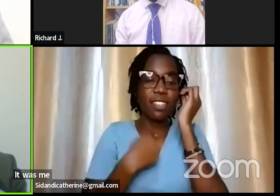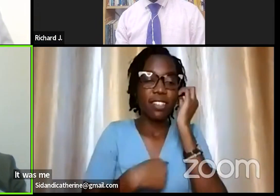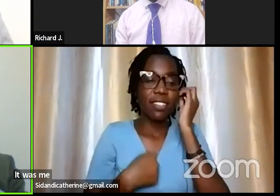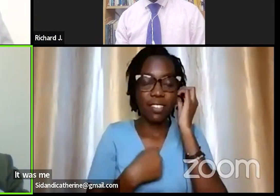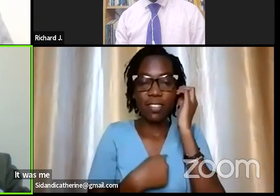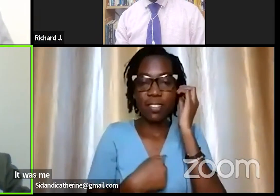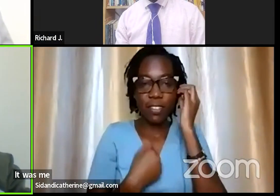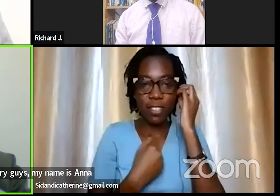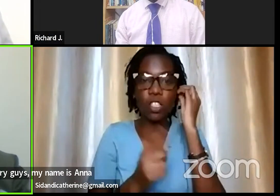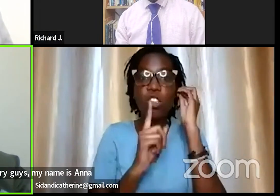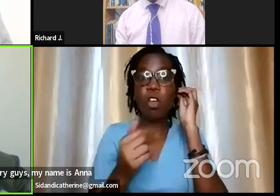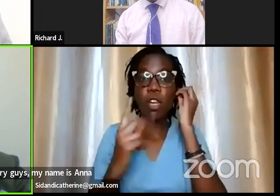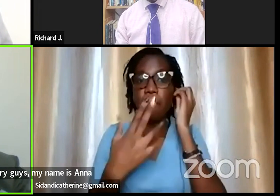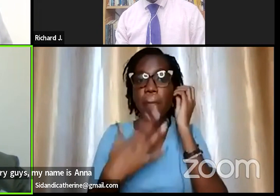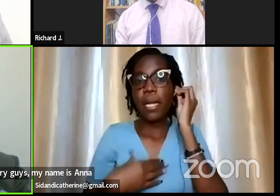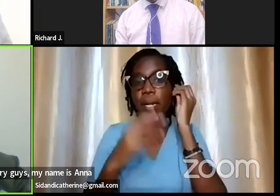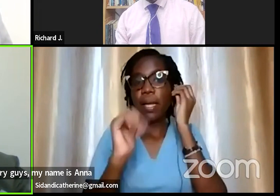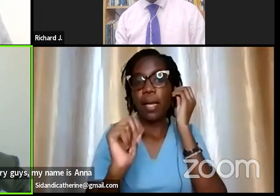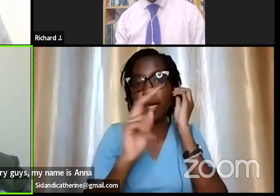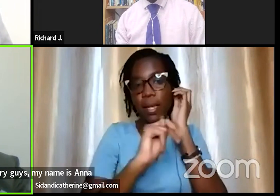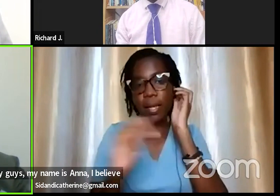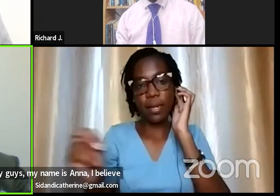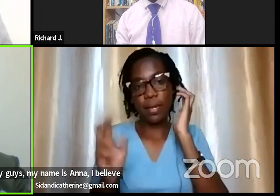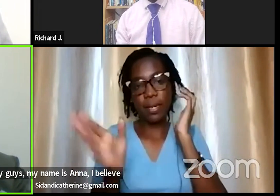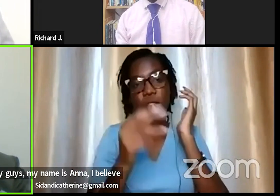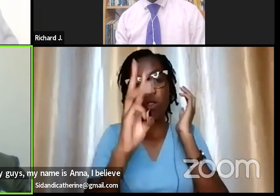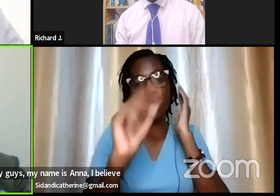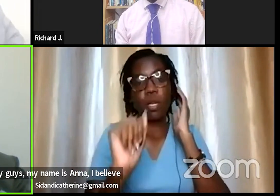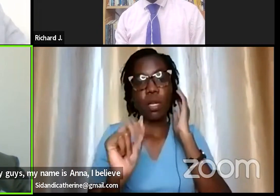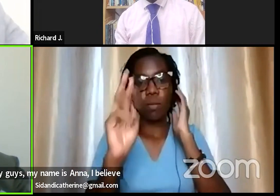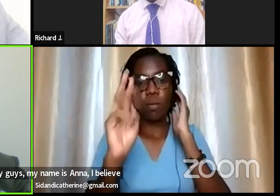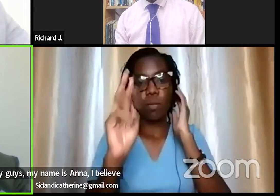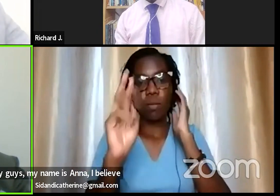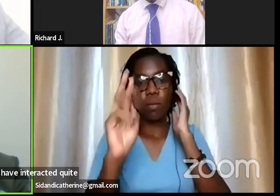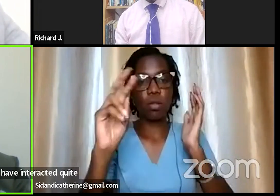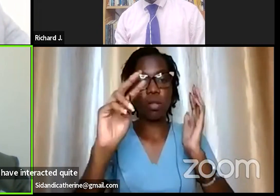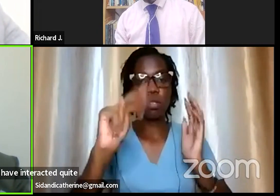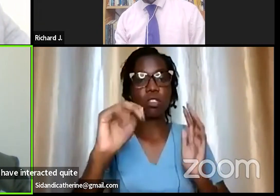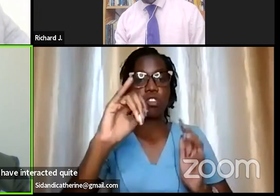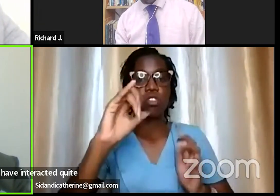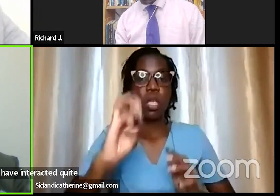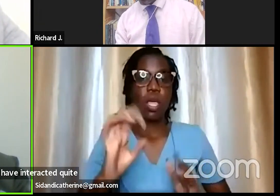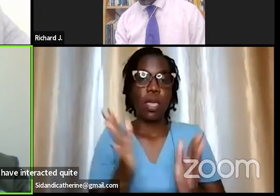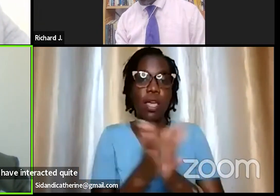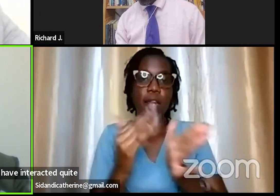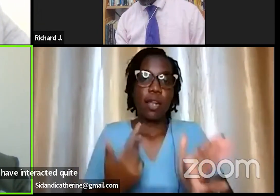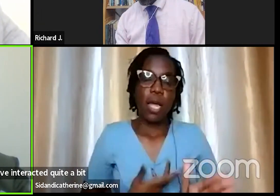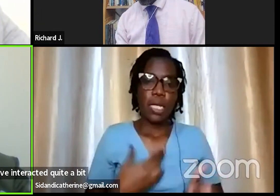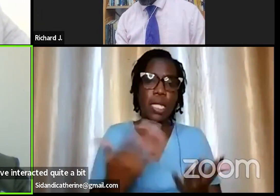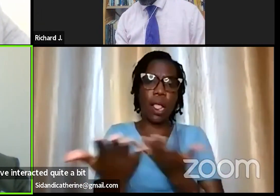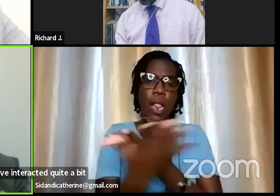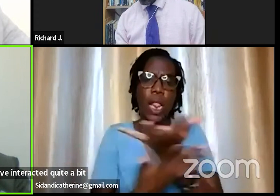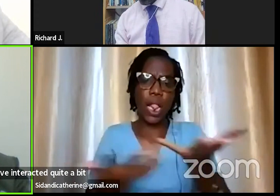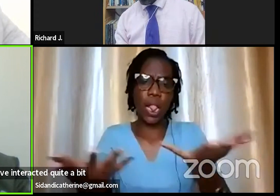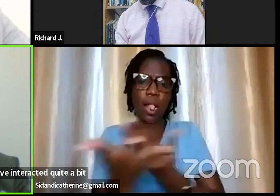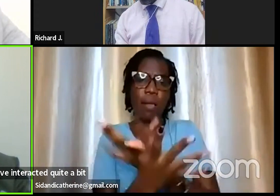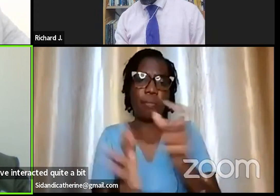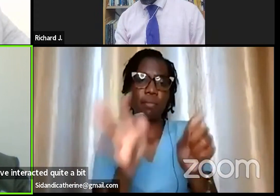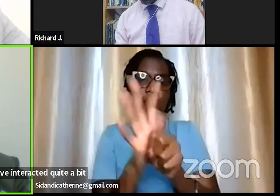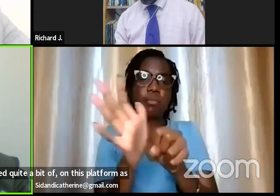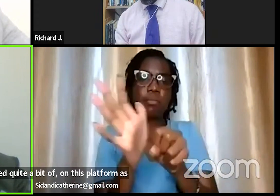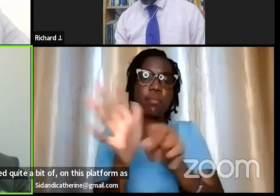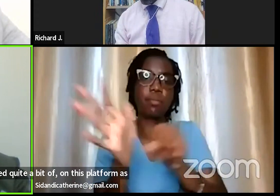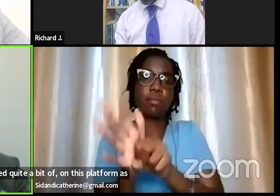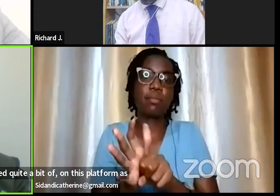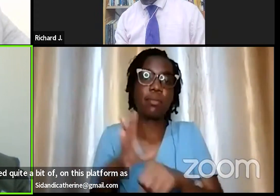My name is Wamonje. I believe we have interacted quite a bit on this platform as far as me